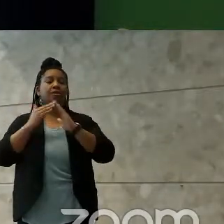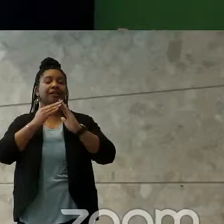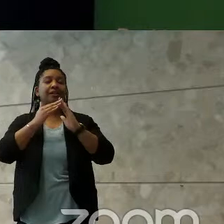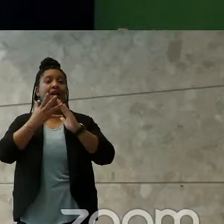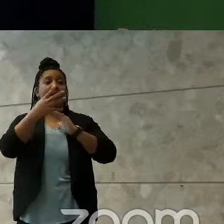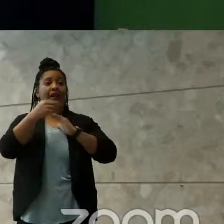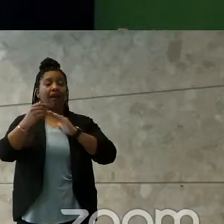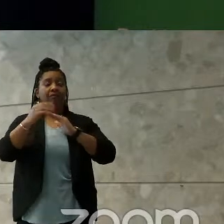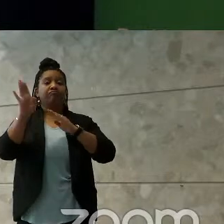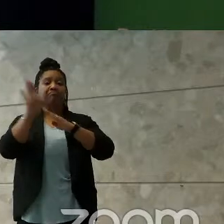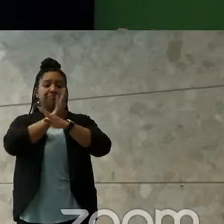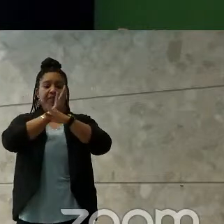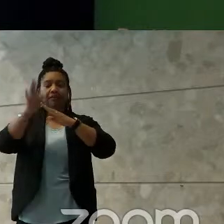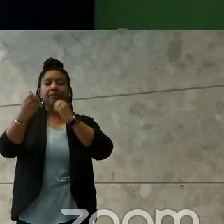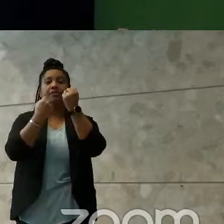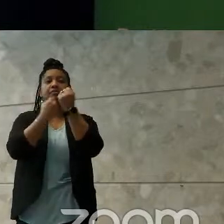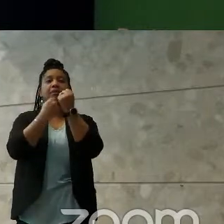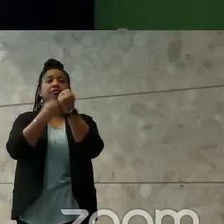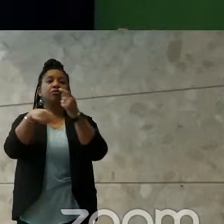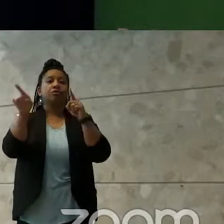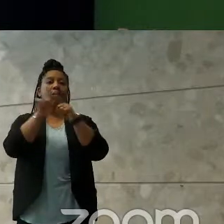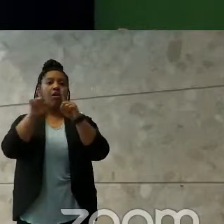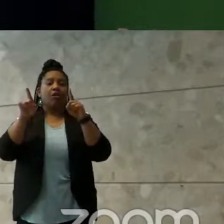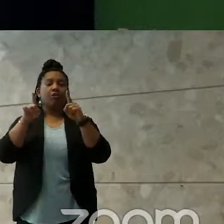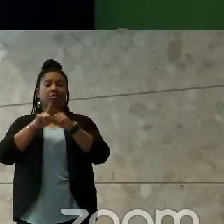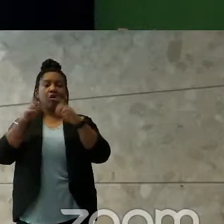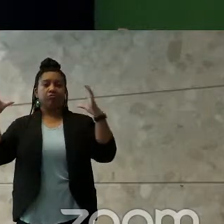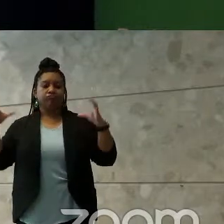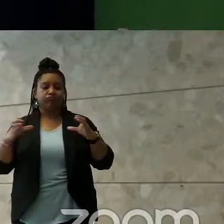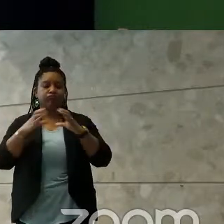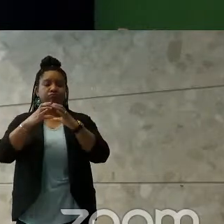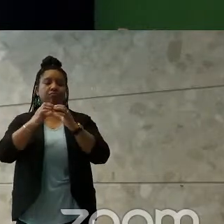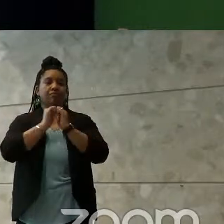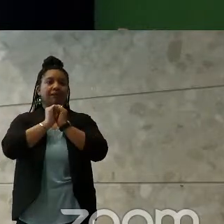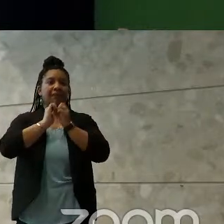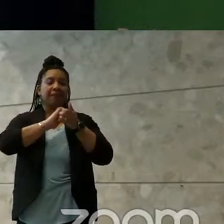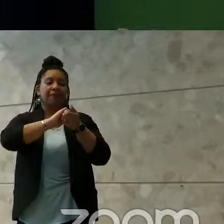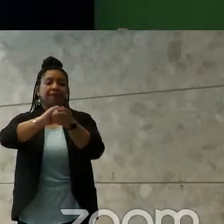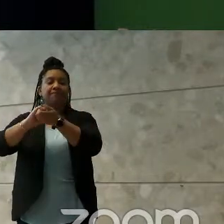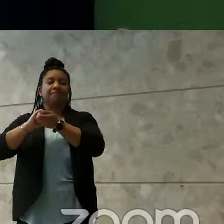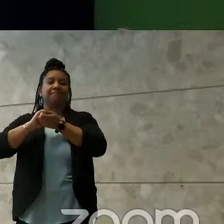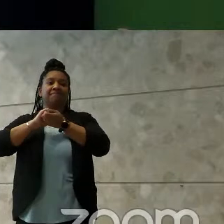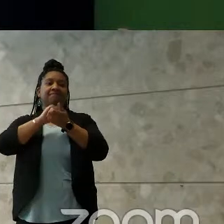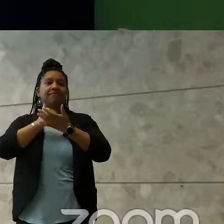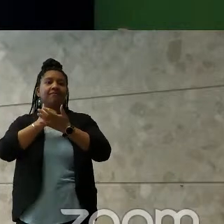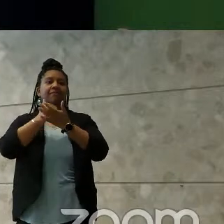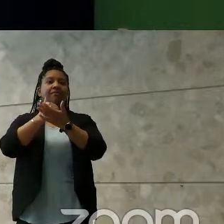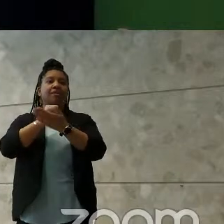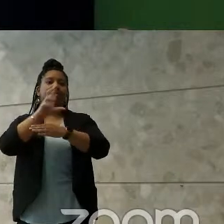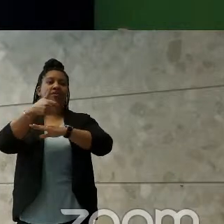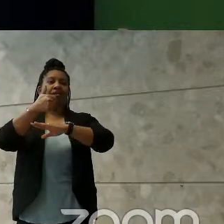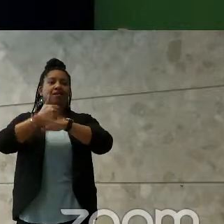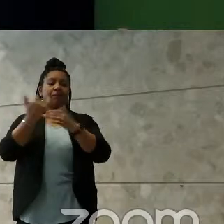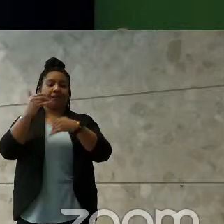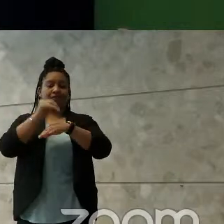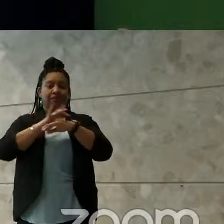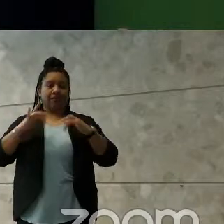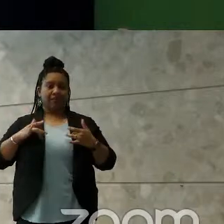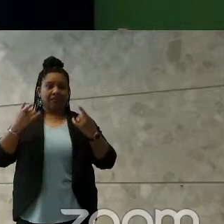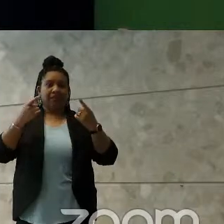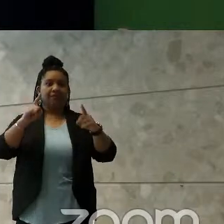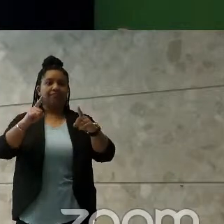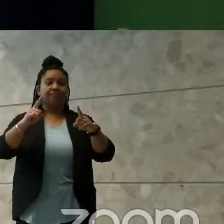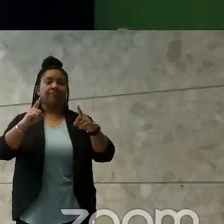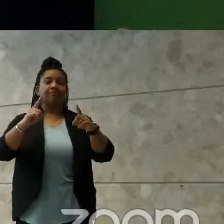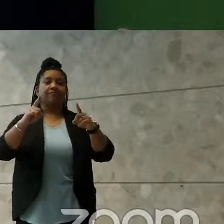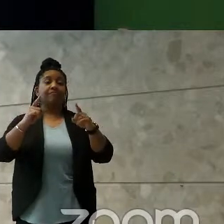corporate sponsors all have come together in a collaborative fashion to assist us in this event for